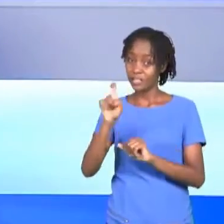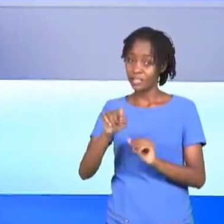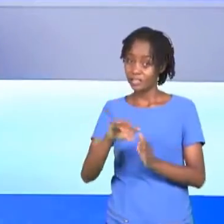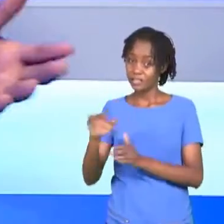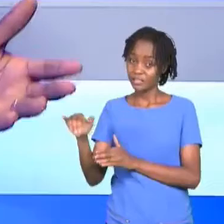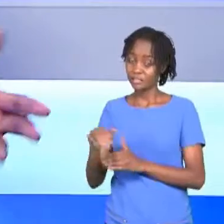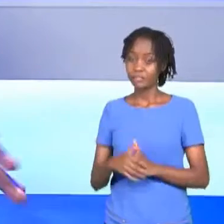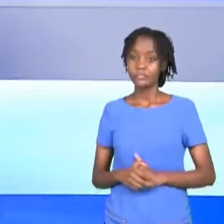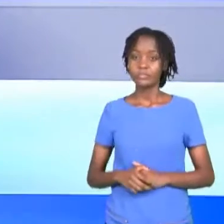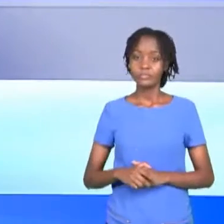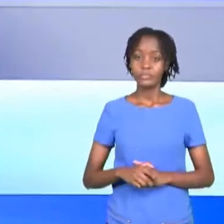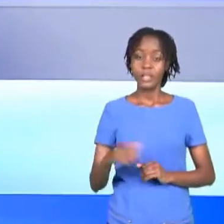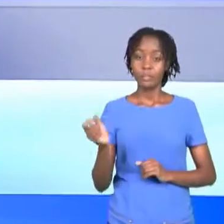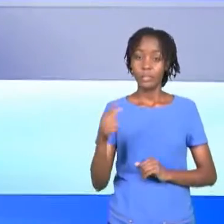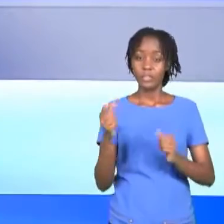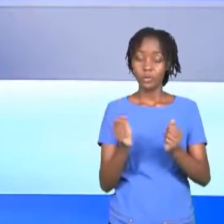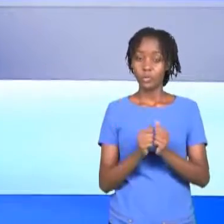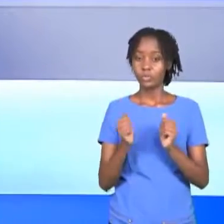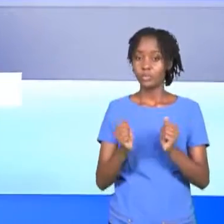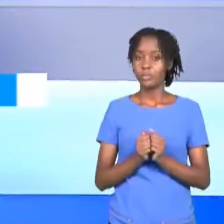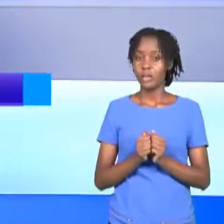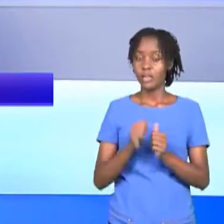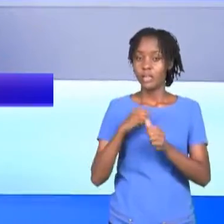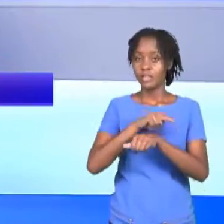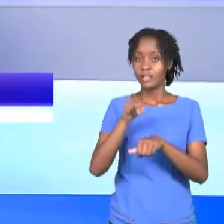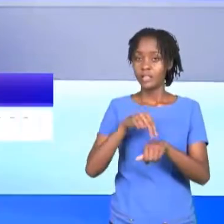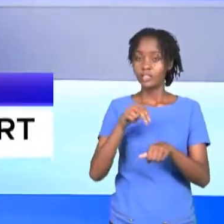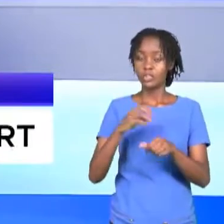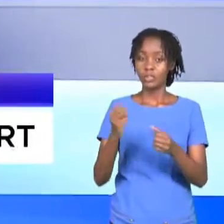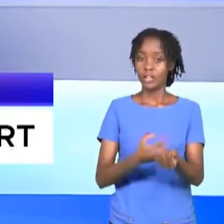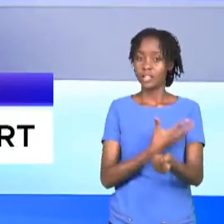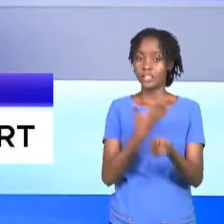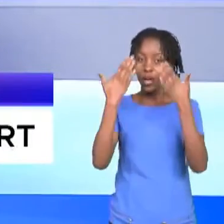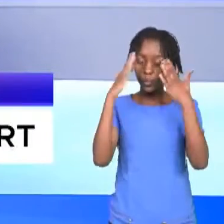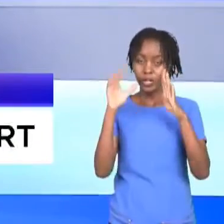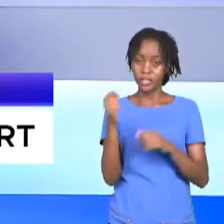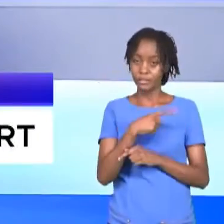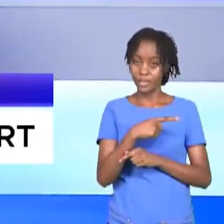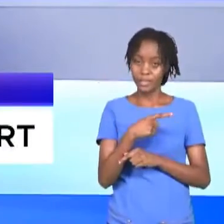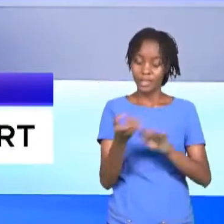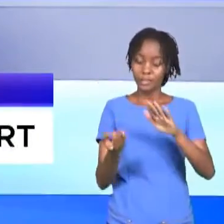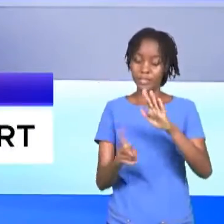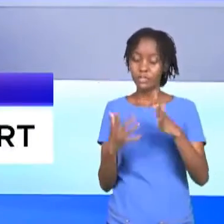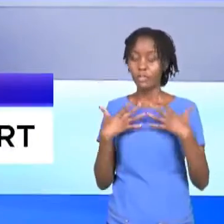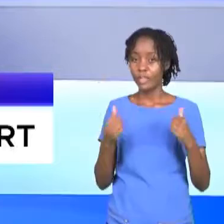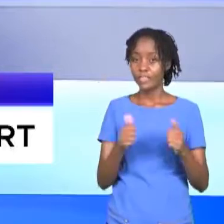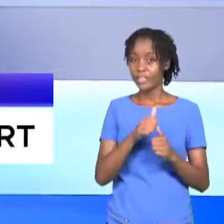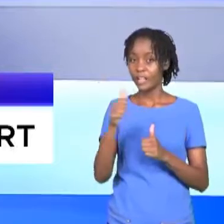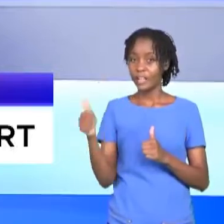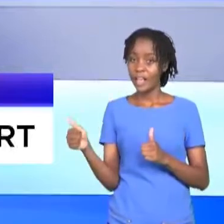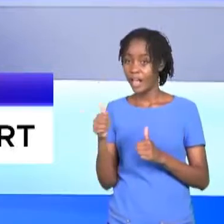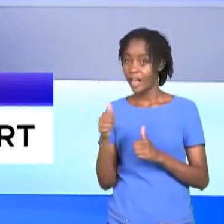where October, being the National Cancer Awareness Month, the Ministry of Health, in collaboration with other stakeholders, has today kicked